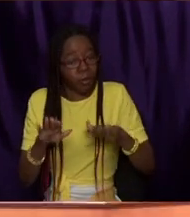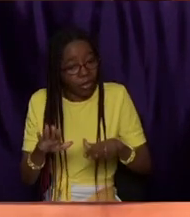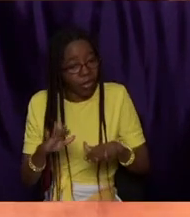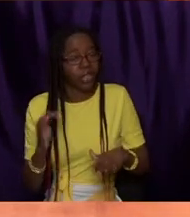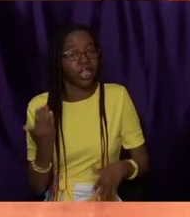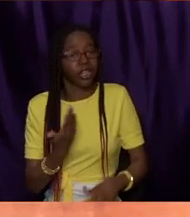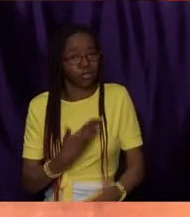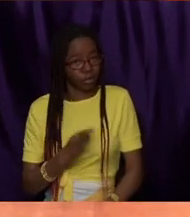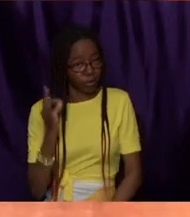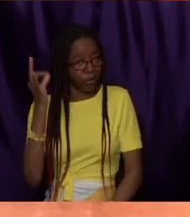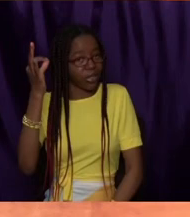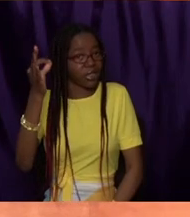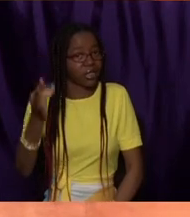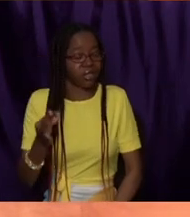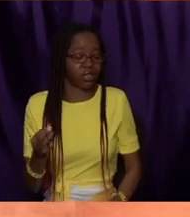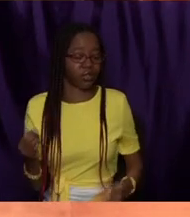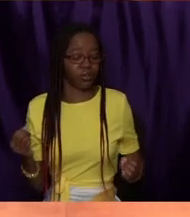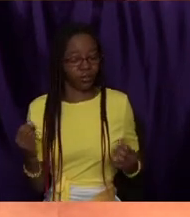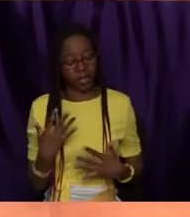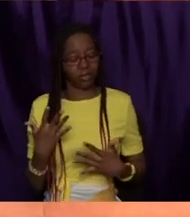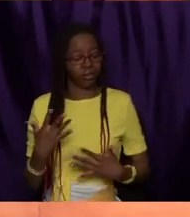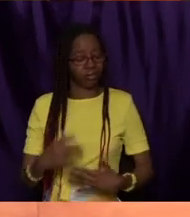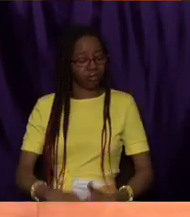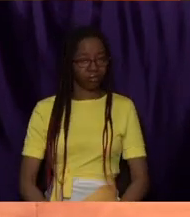our destiny is fear.